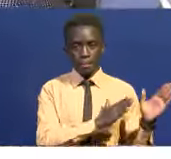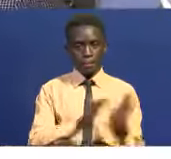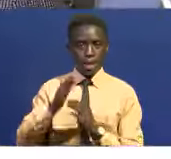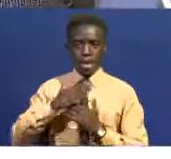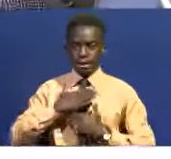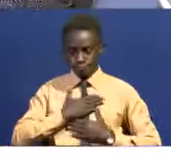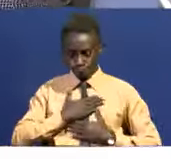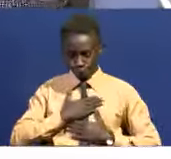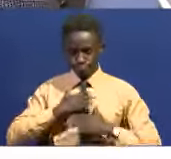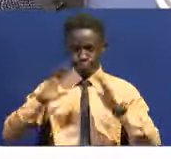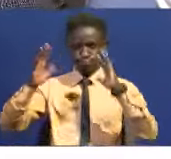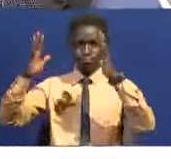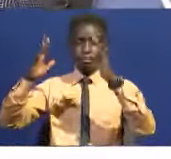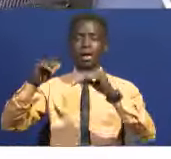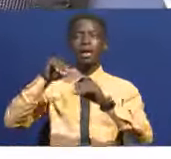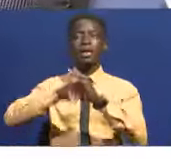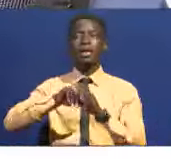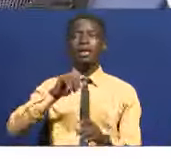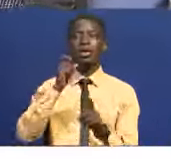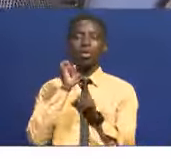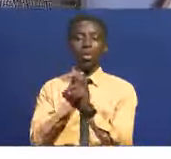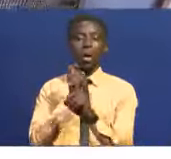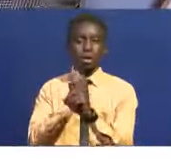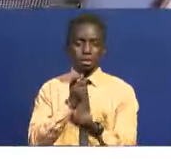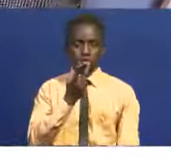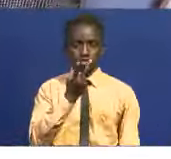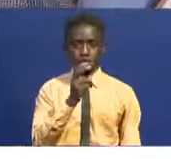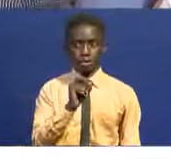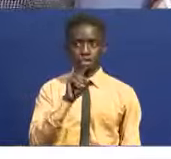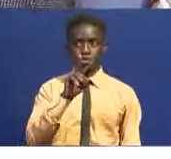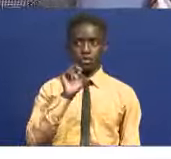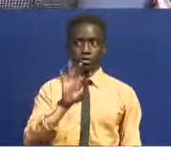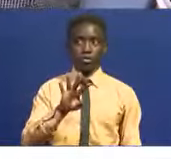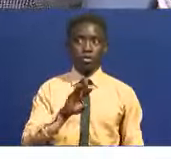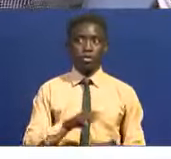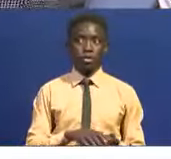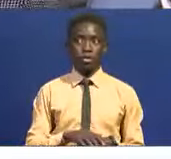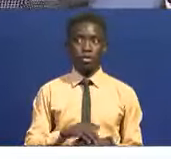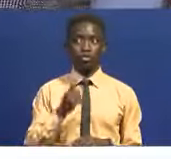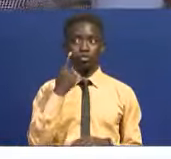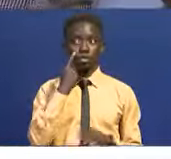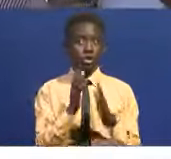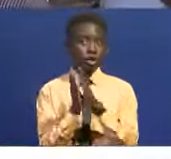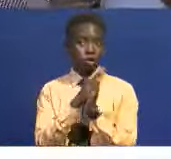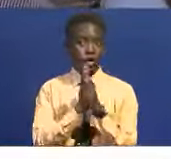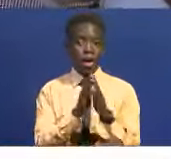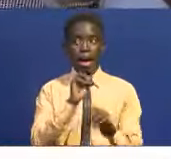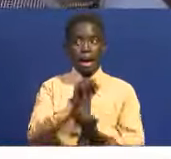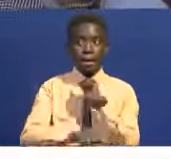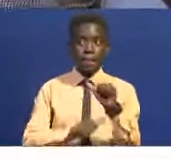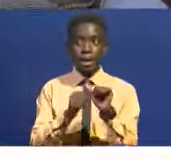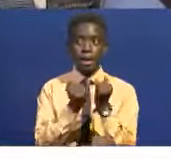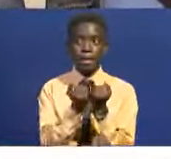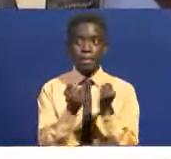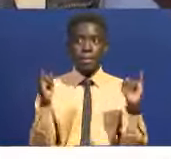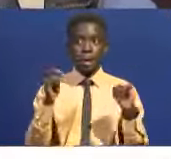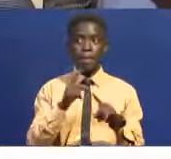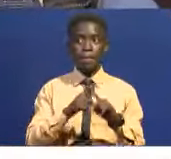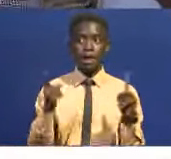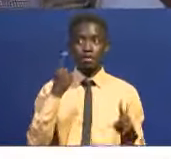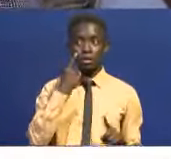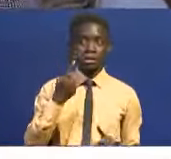Kwale. Tumefurahika mambo ya independence, lakini hatujui atakusumbuka. Ndiyo tupata independence. Hao